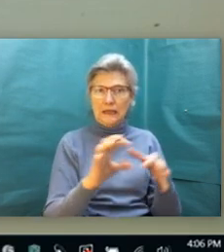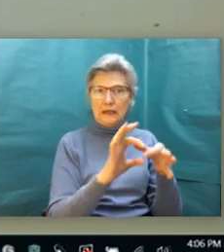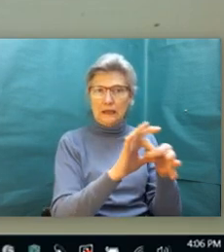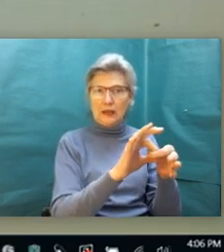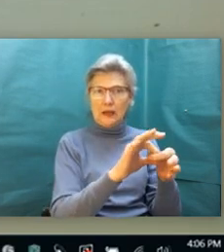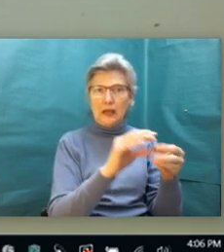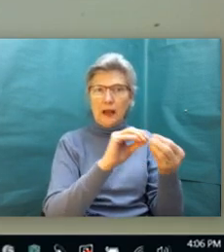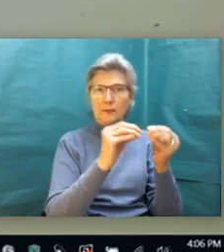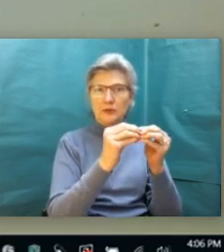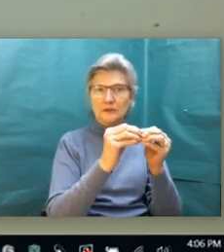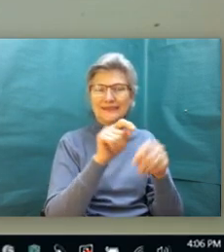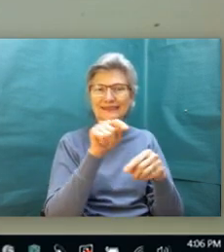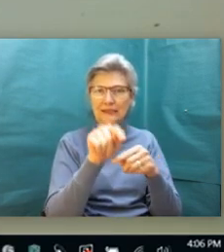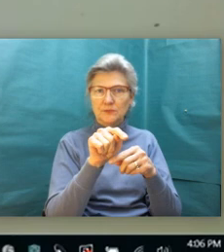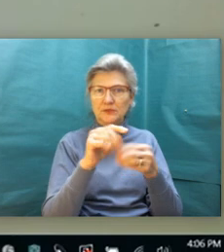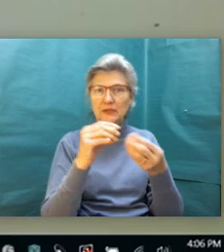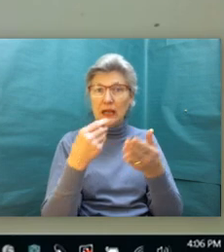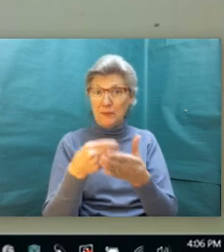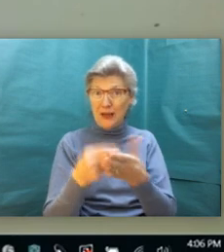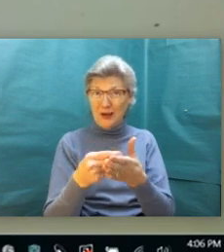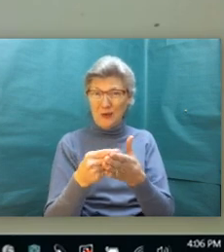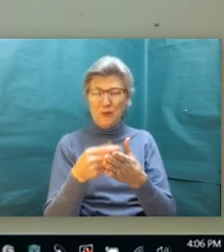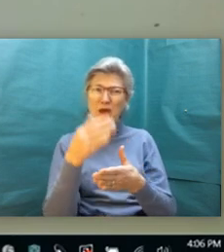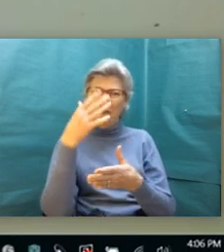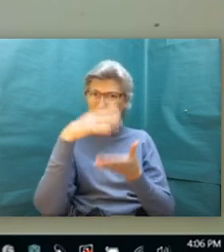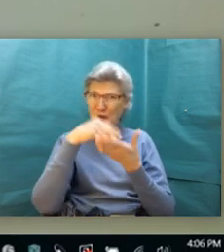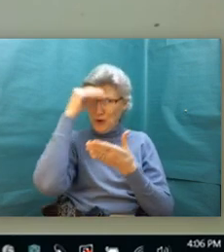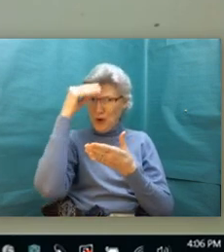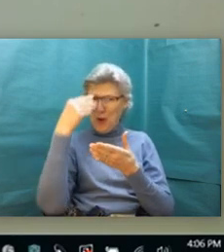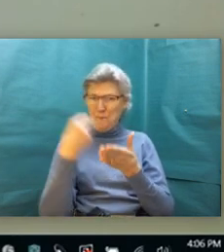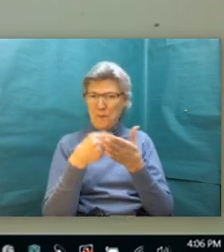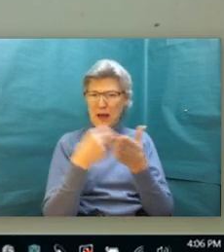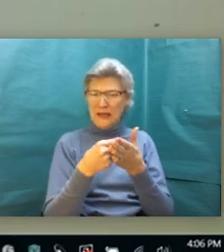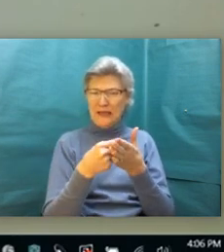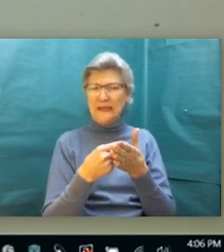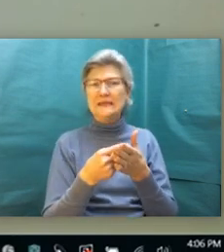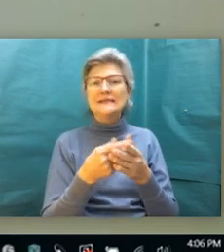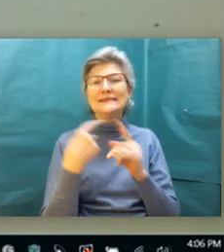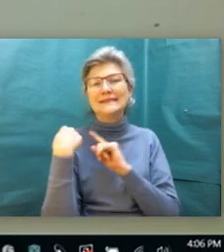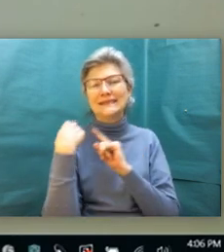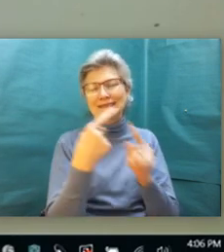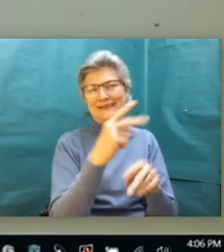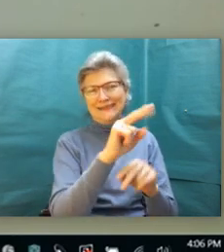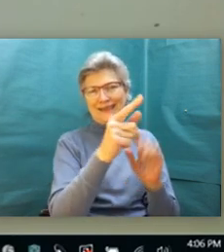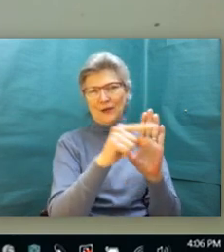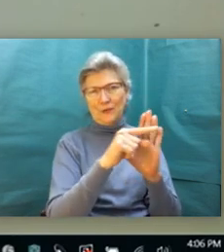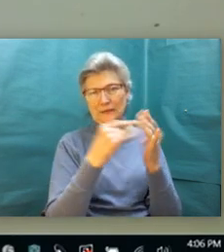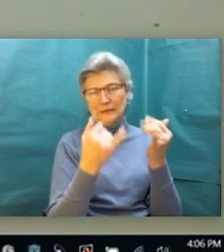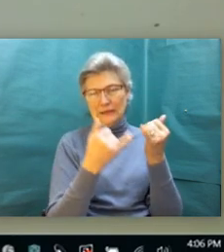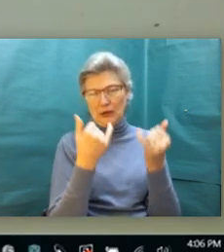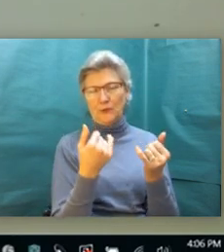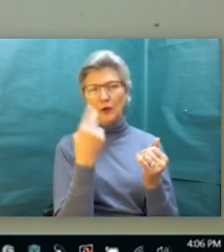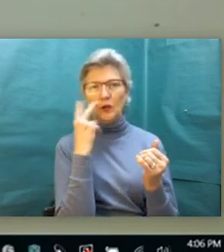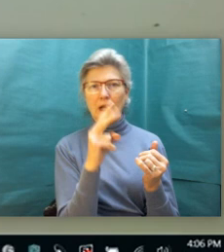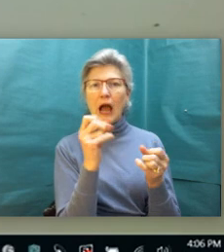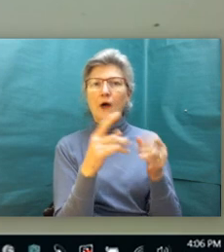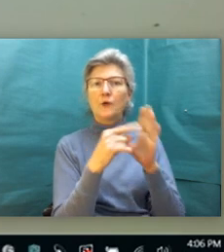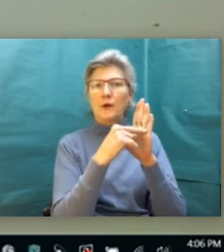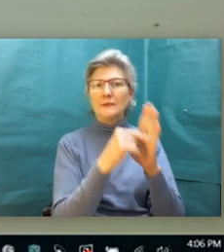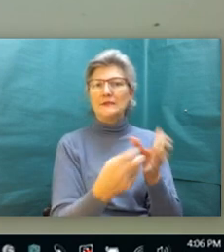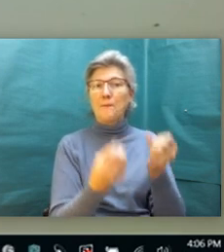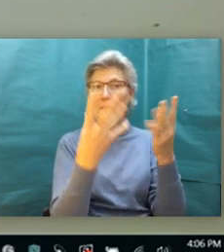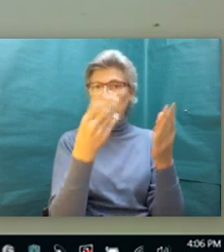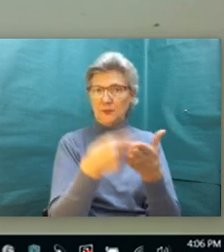money. We've worked with money since second grade, and today we're going to look at how to represent amounts